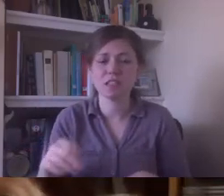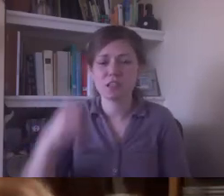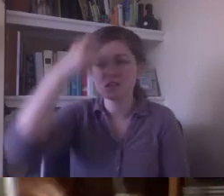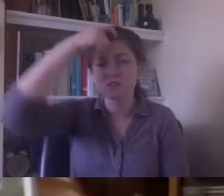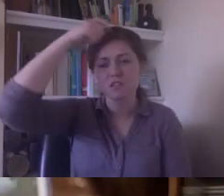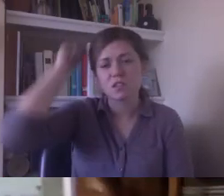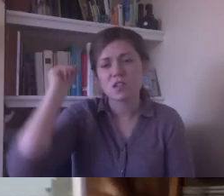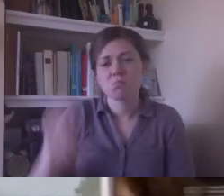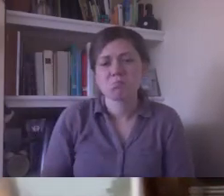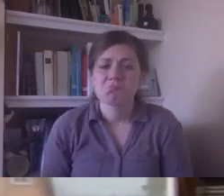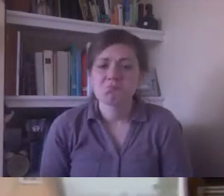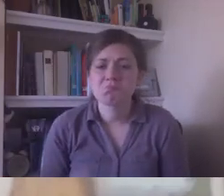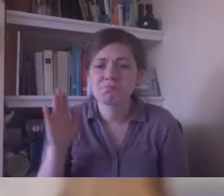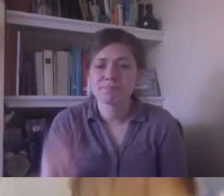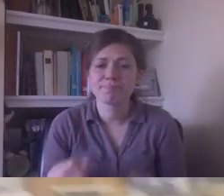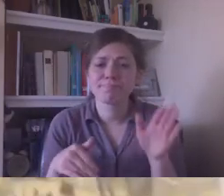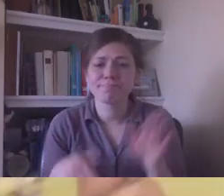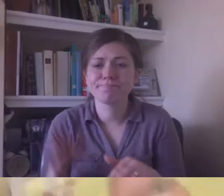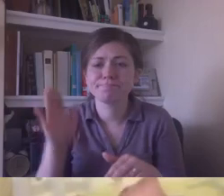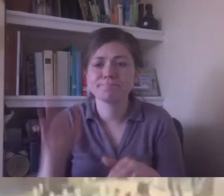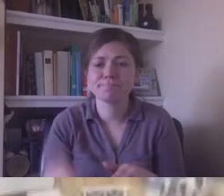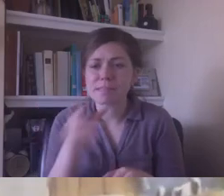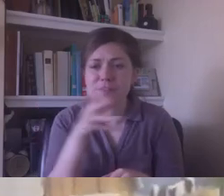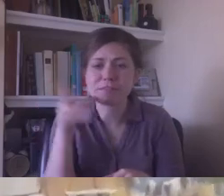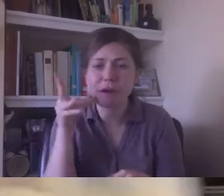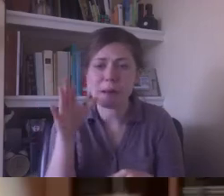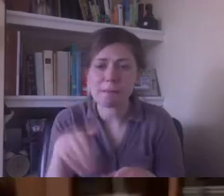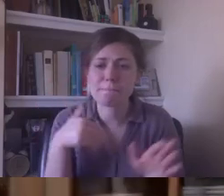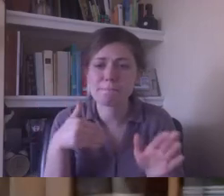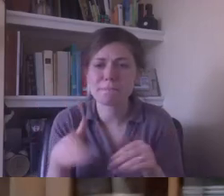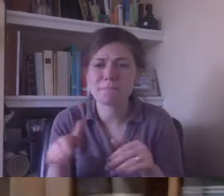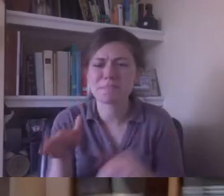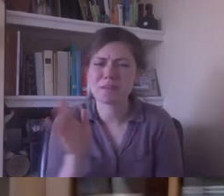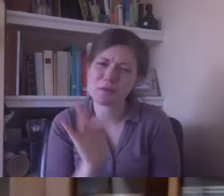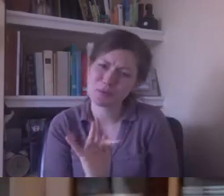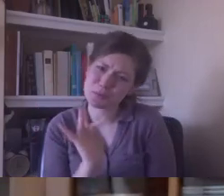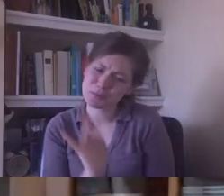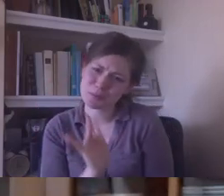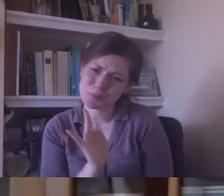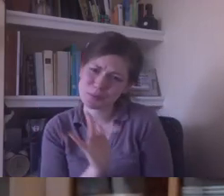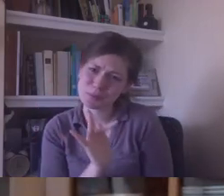cap and plodded back to the farm. Poor Norbert.